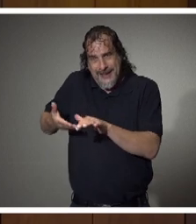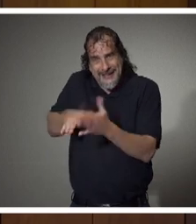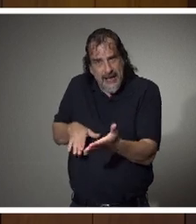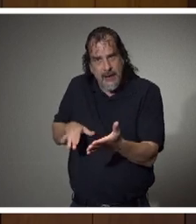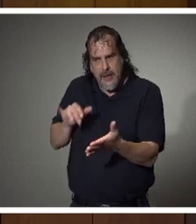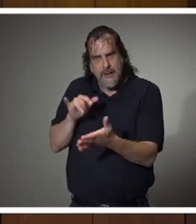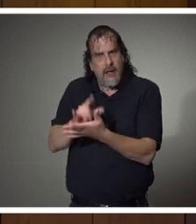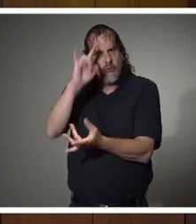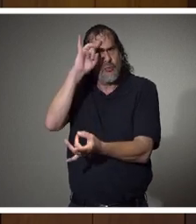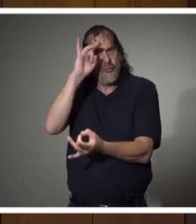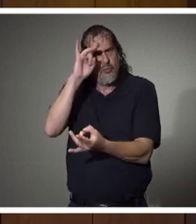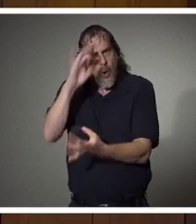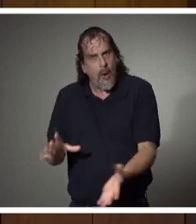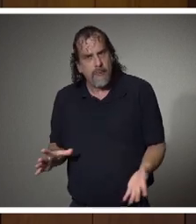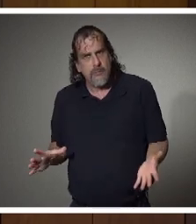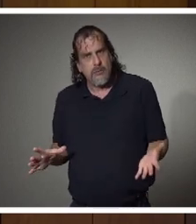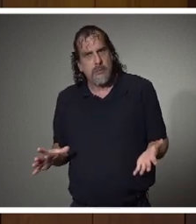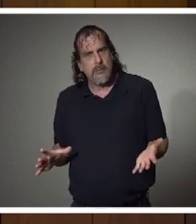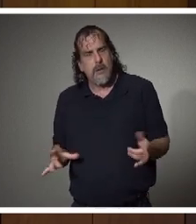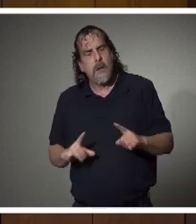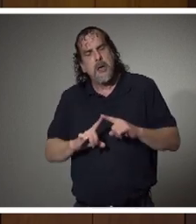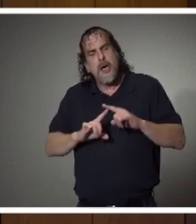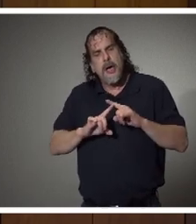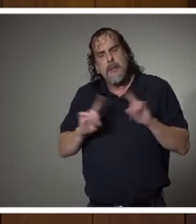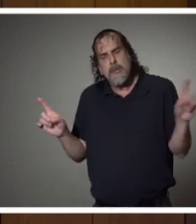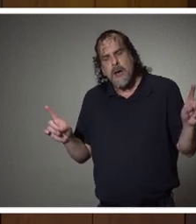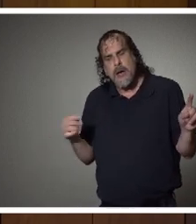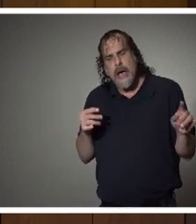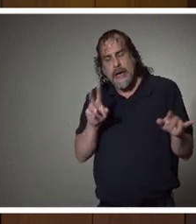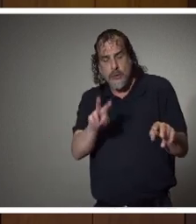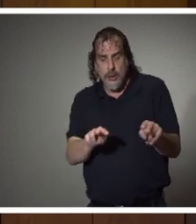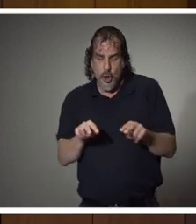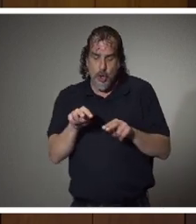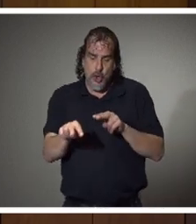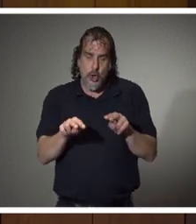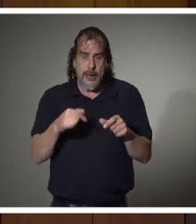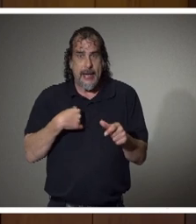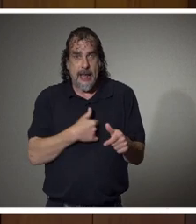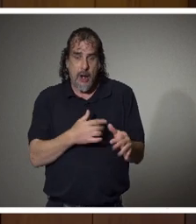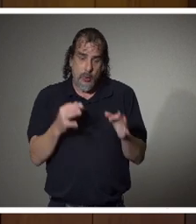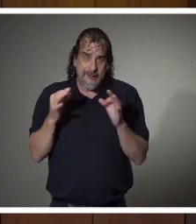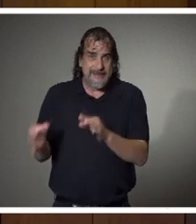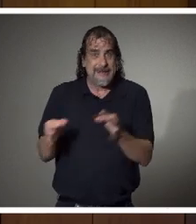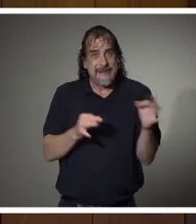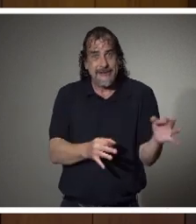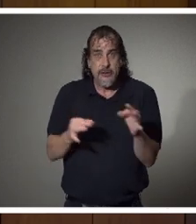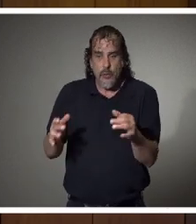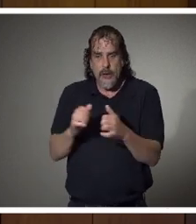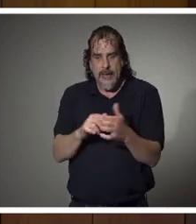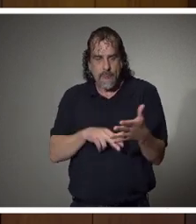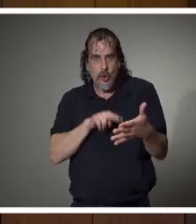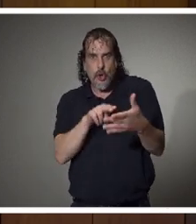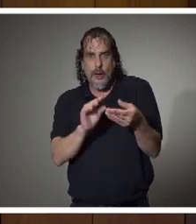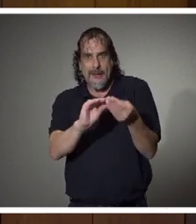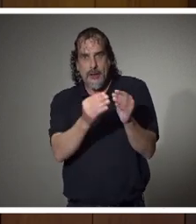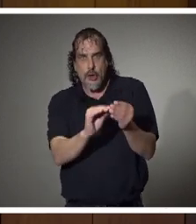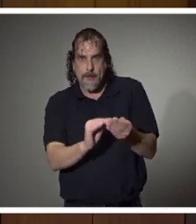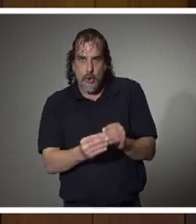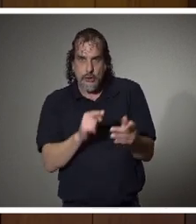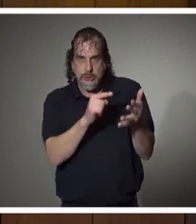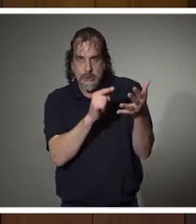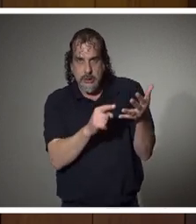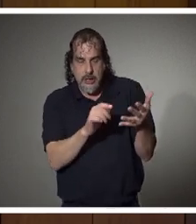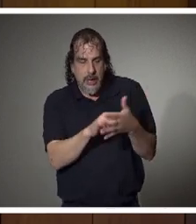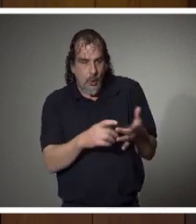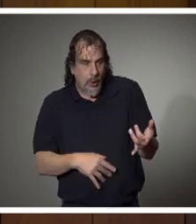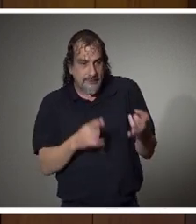a tragedy. But as we are looking at decisions that we are making, we have to trust the data. And as I look at what's happening in